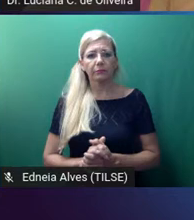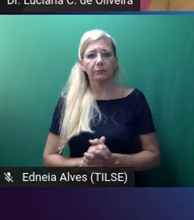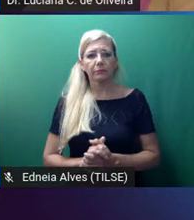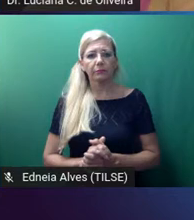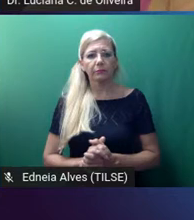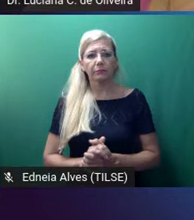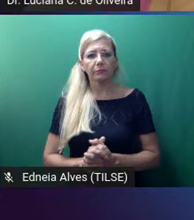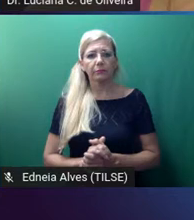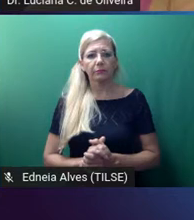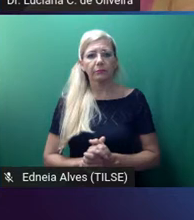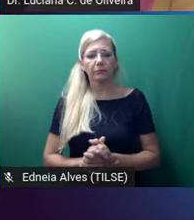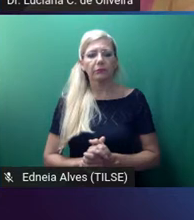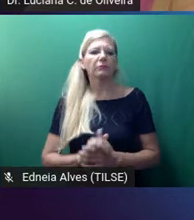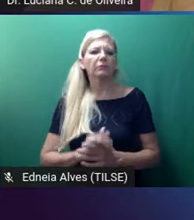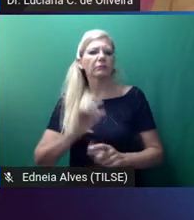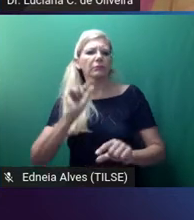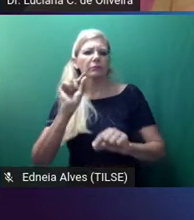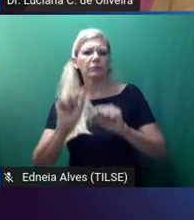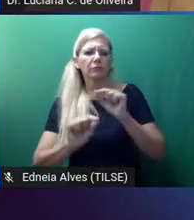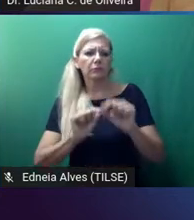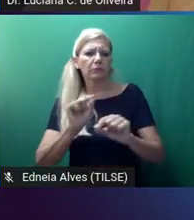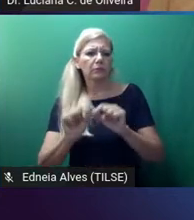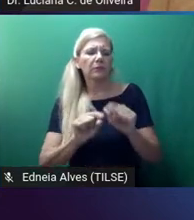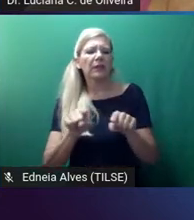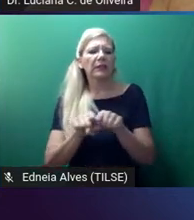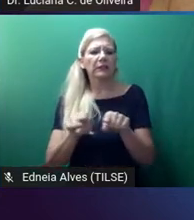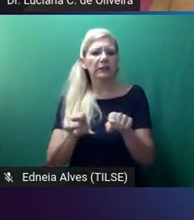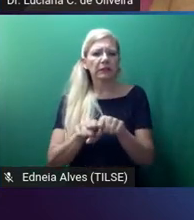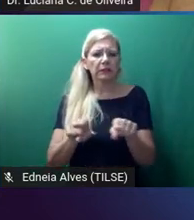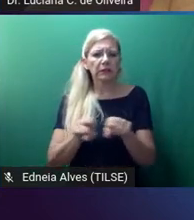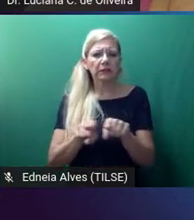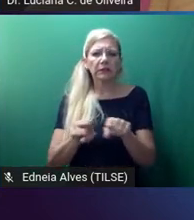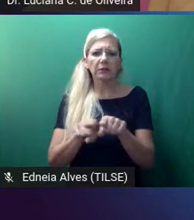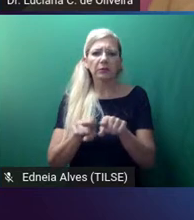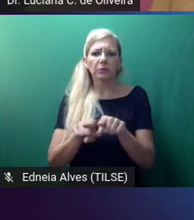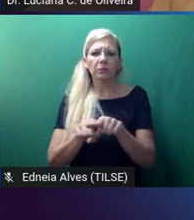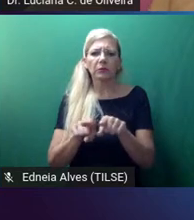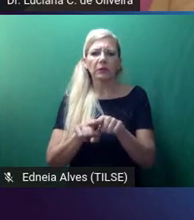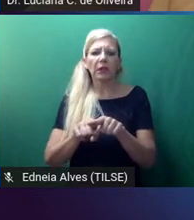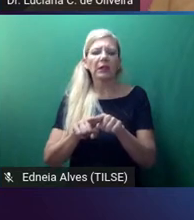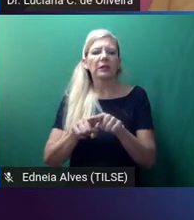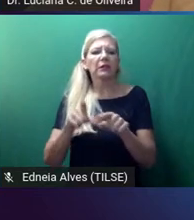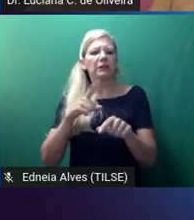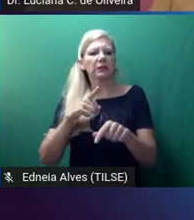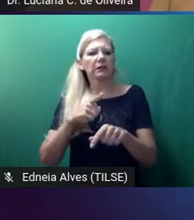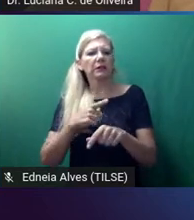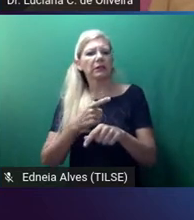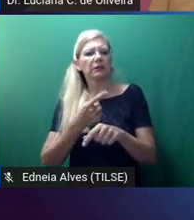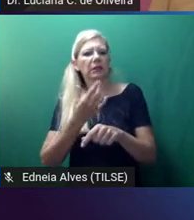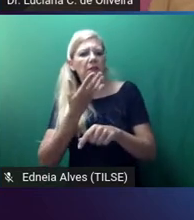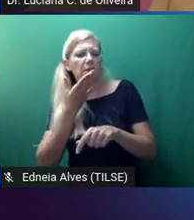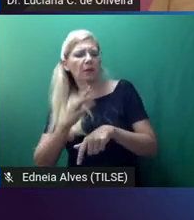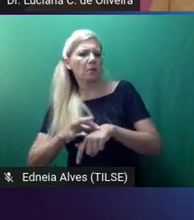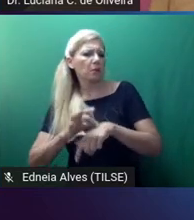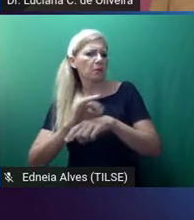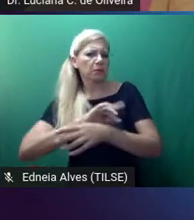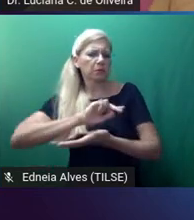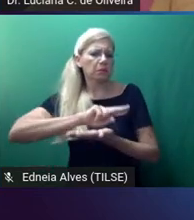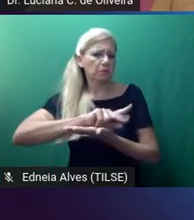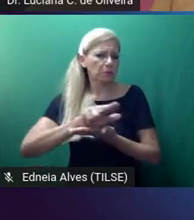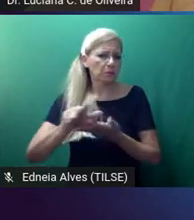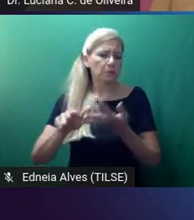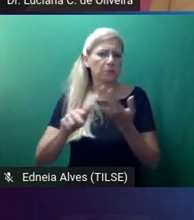What are also some racist ideas that permeate the TESOL